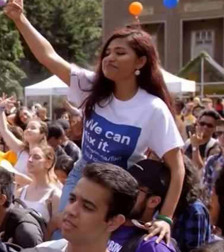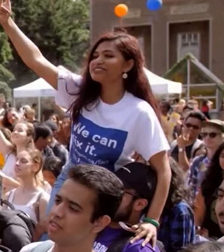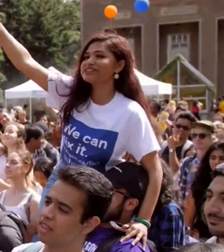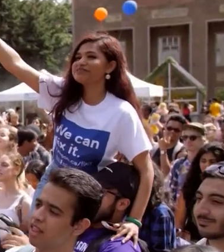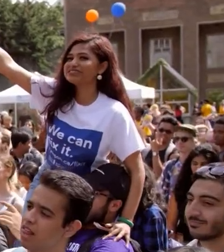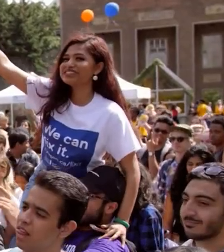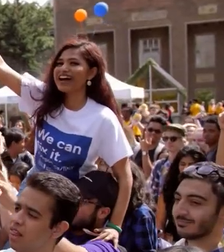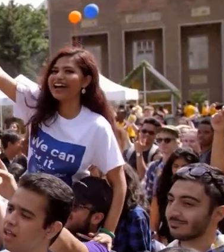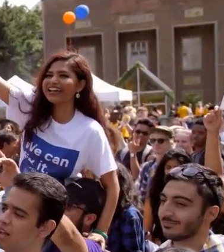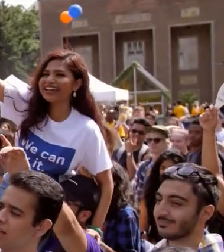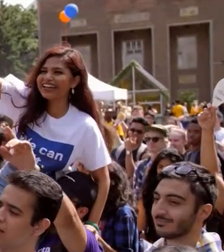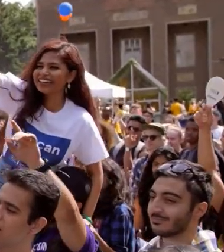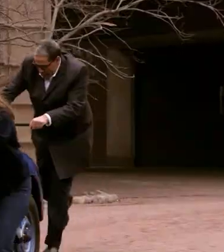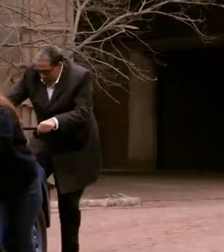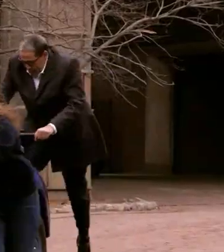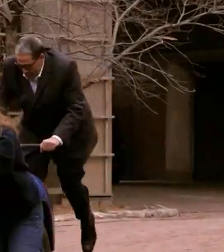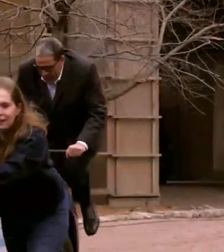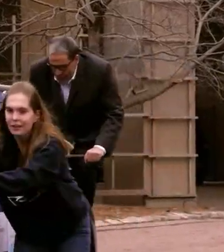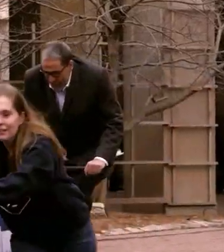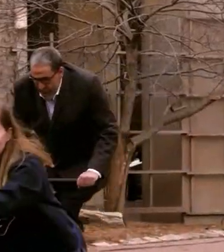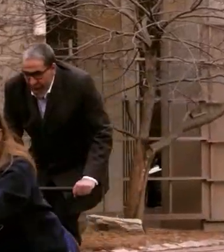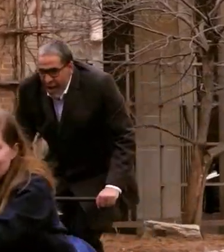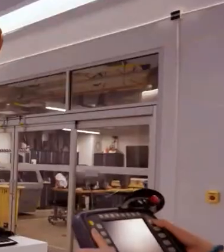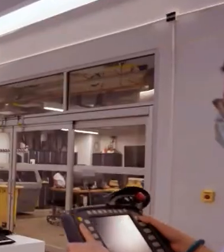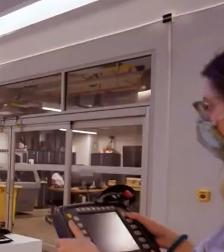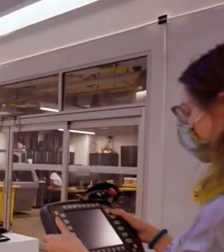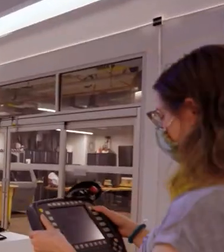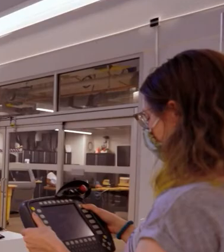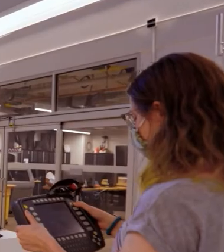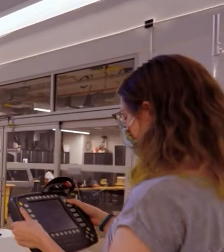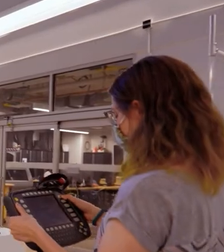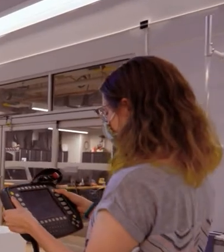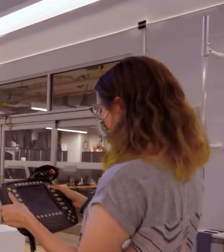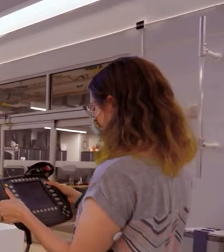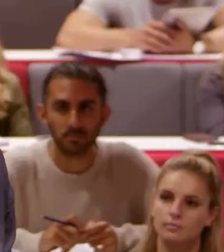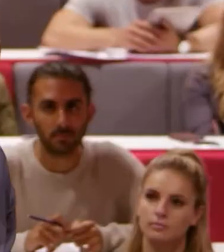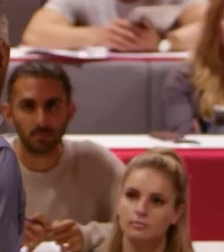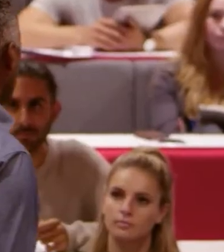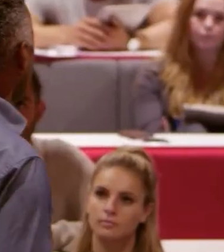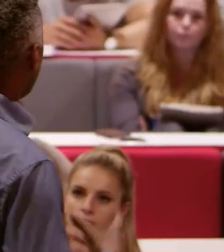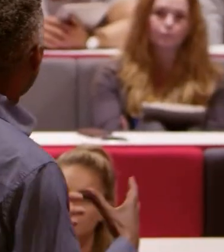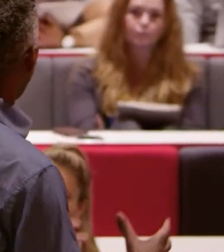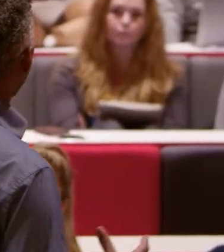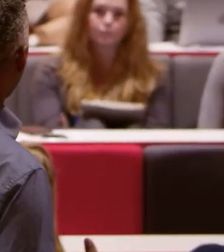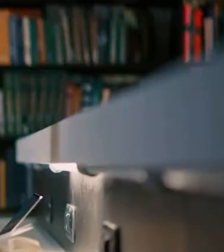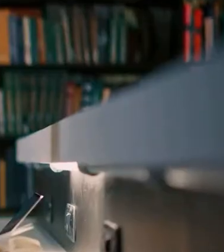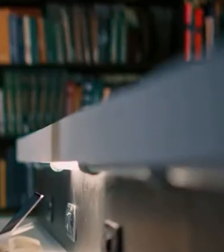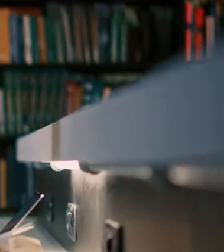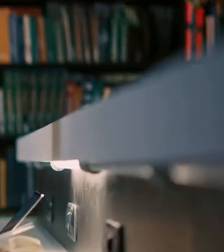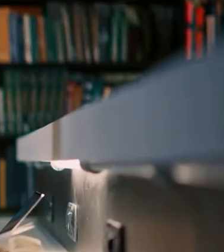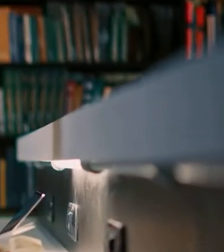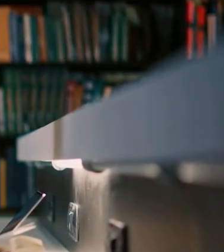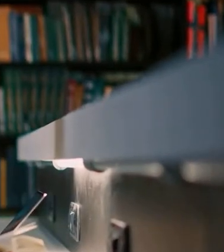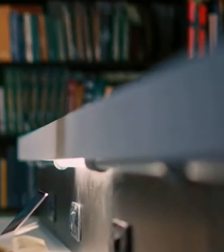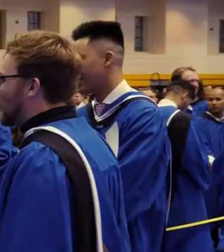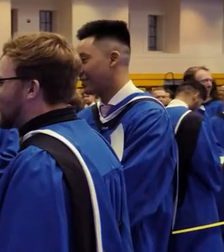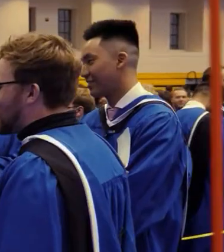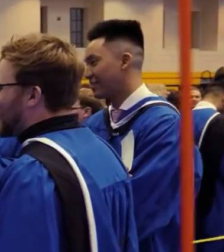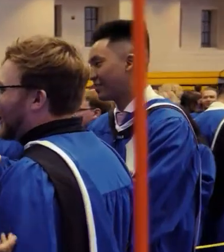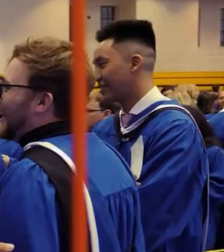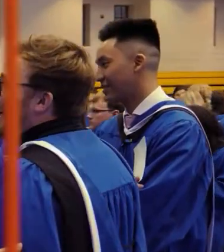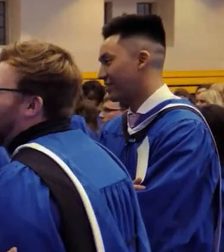Today, we'll celebrate the diversity of your experience, your commitment to shaping a better